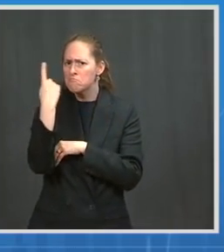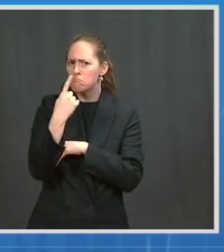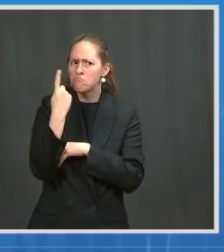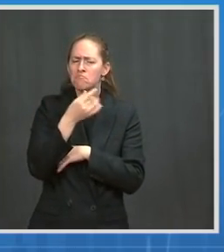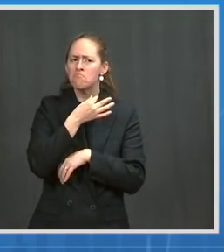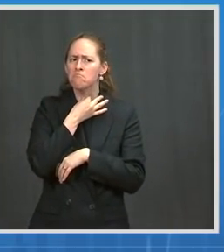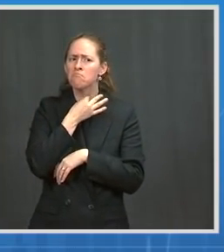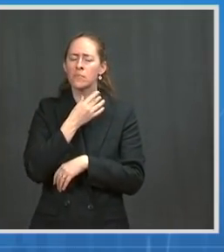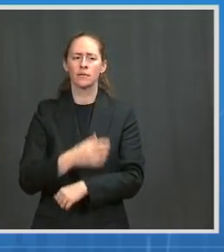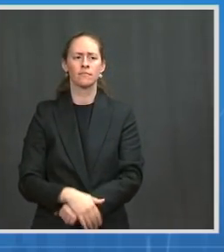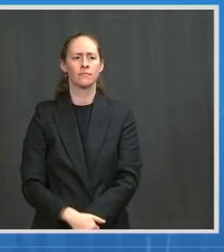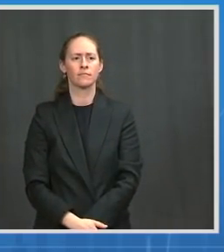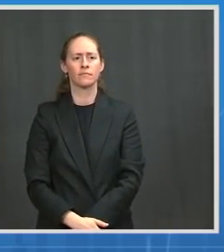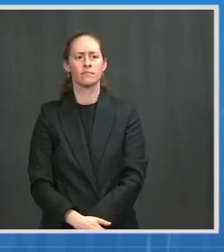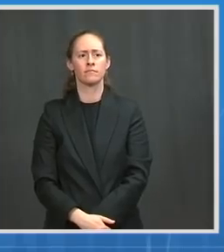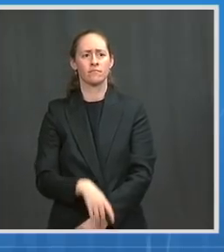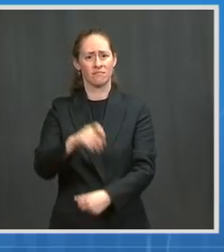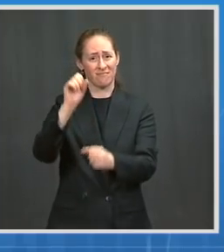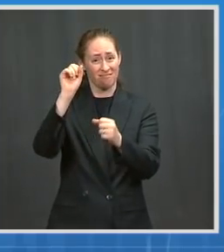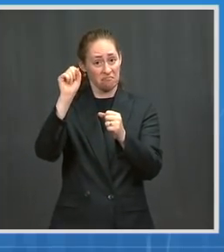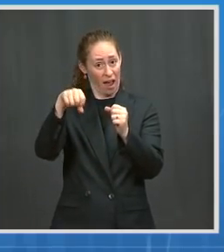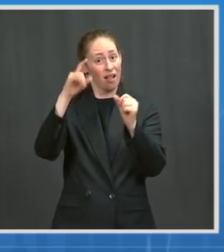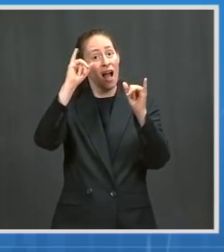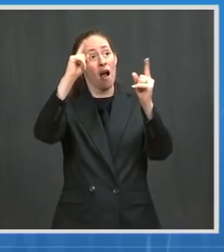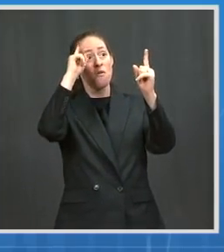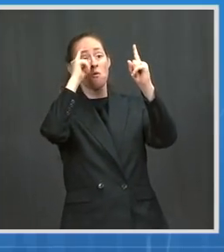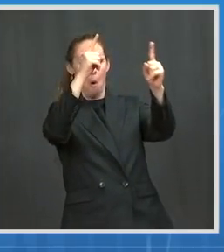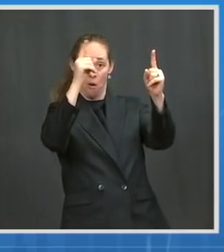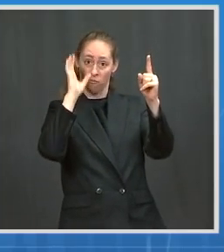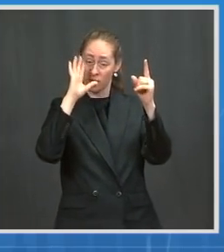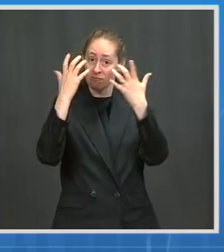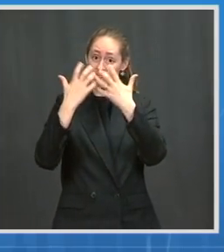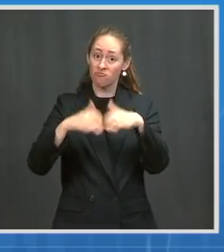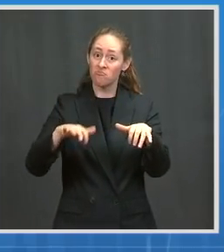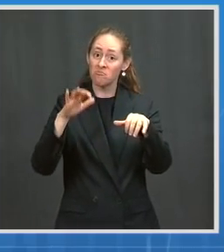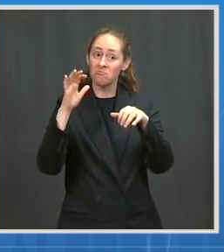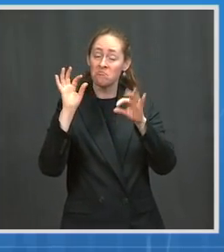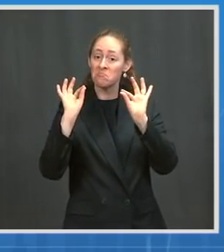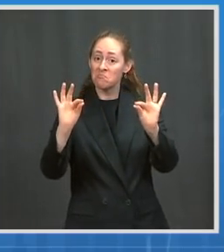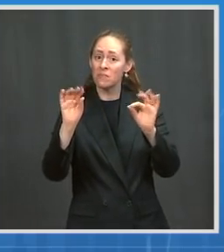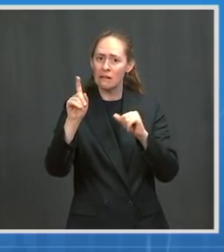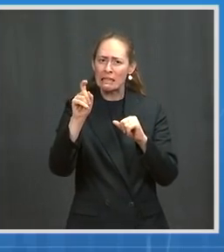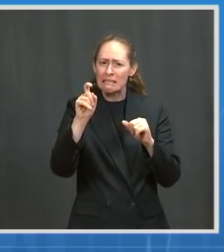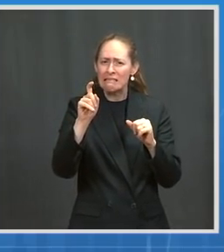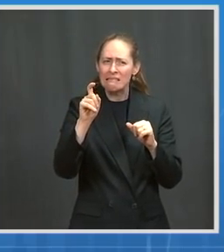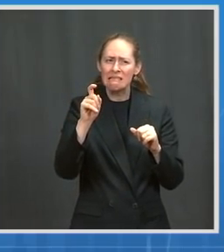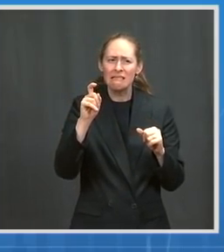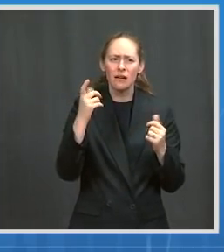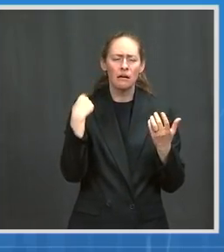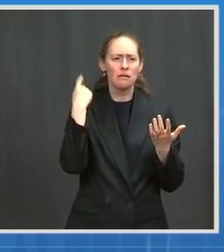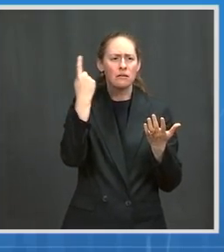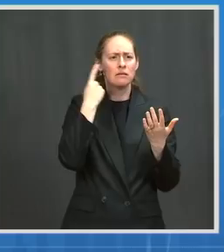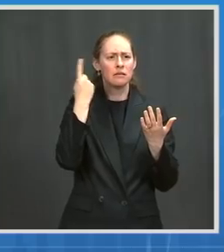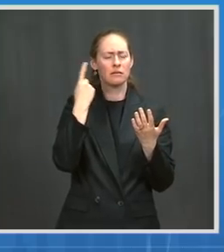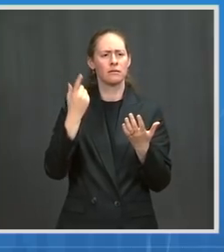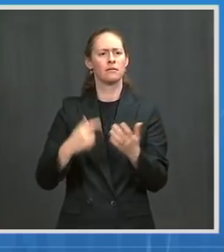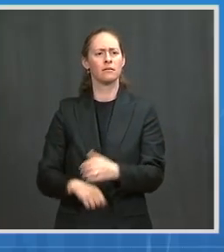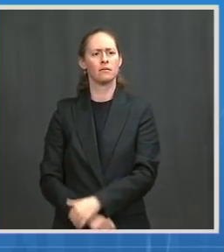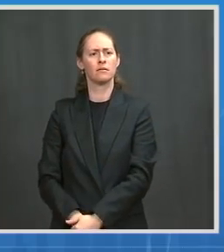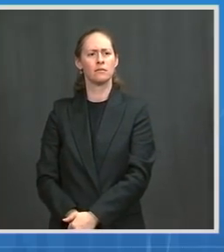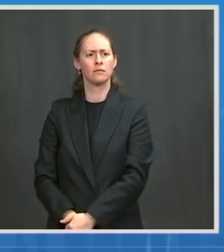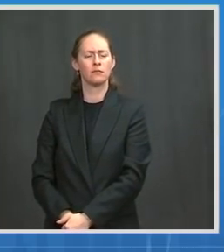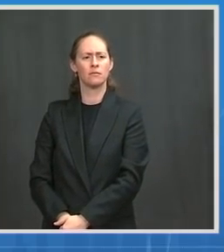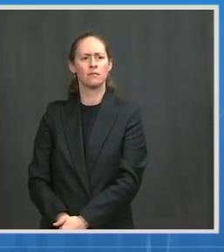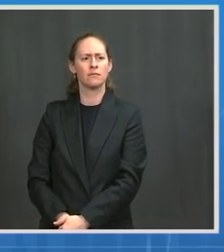And when can we expect the announcement for the next 55 million? Are they going to be distributed the same way as